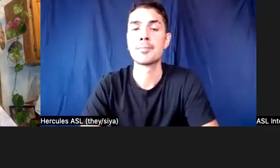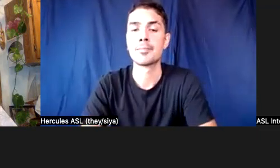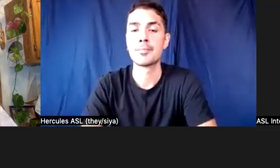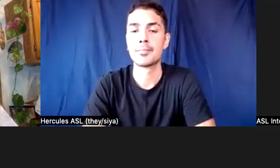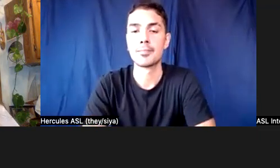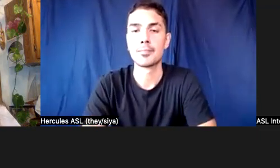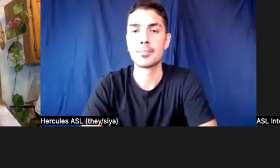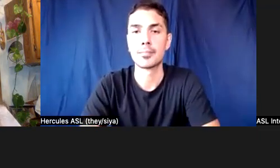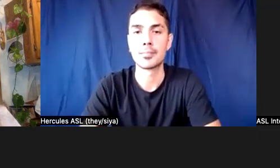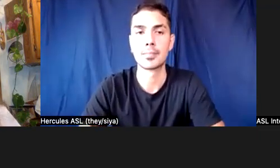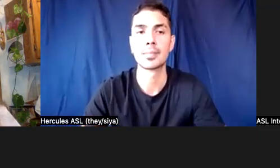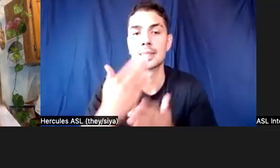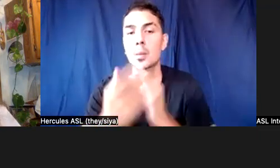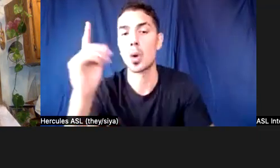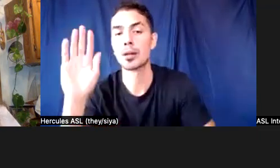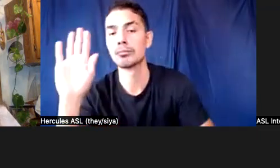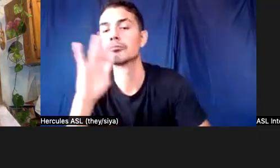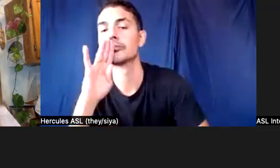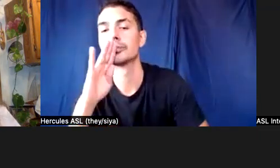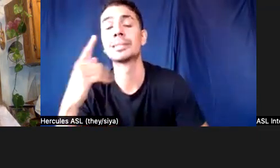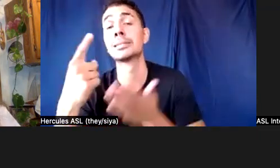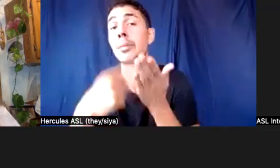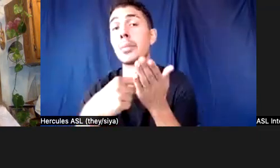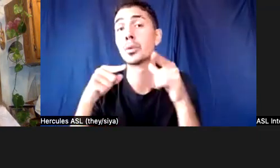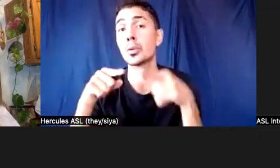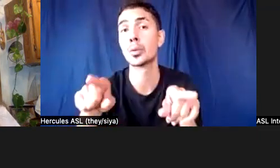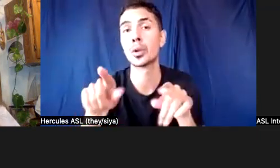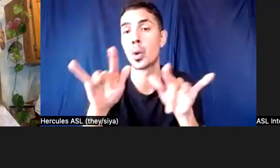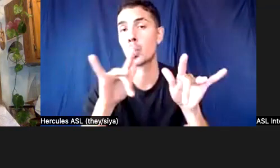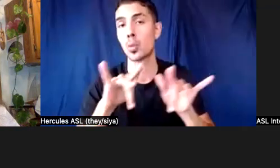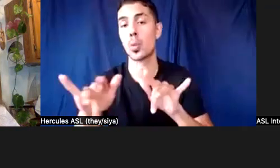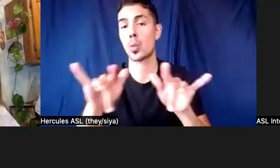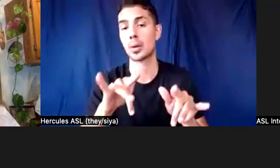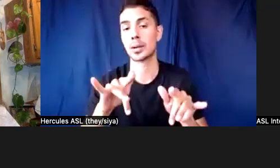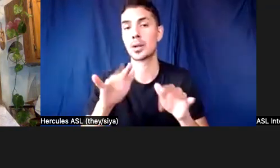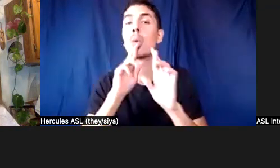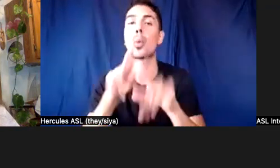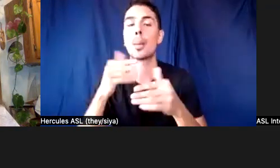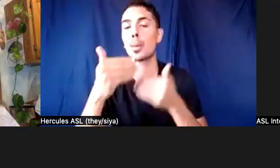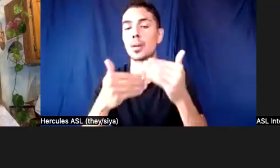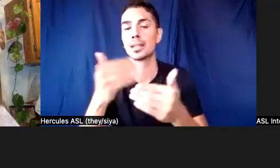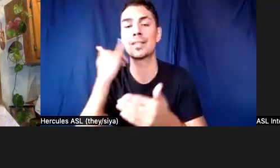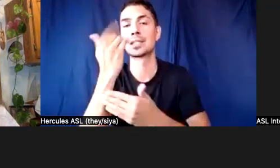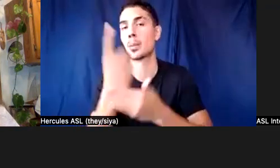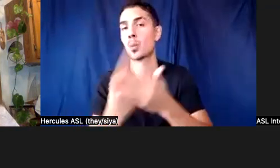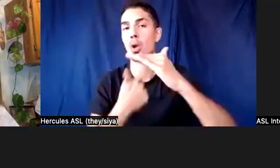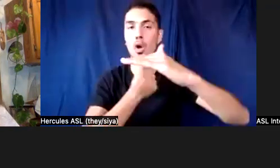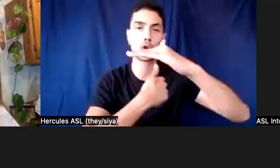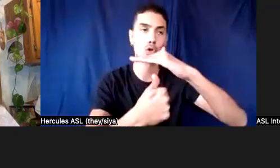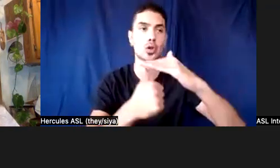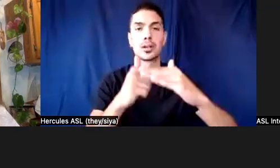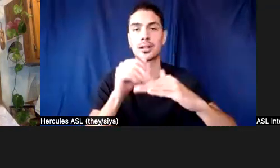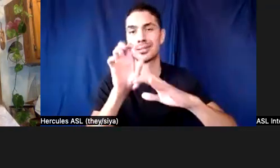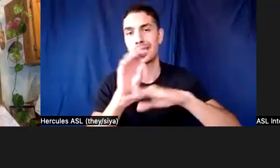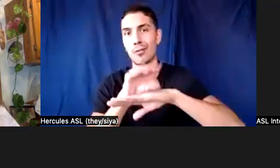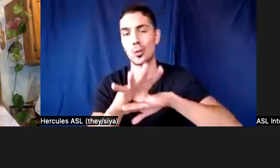And sometimes during the reporting process, if someone's under the influence, whether recreational, prescribed, or